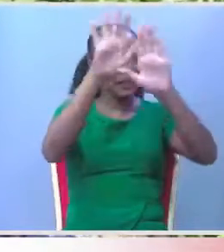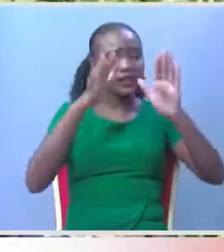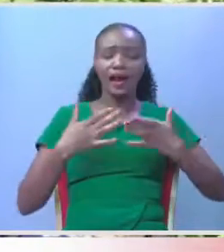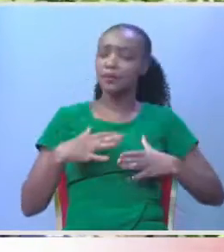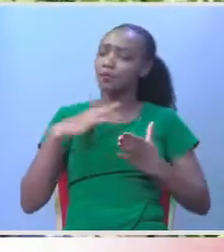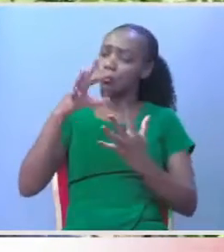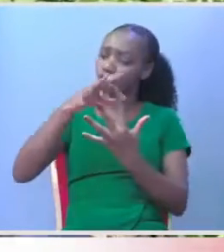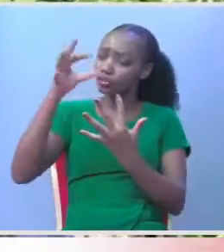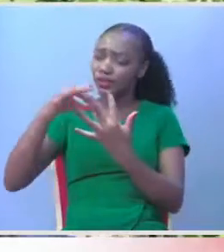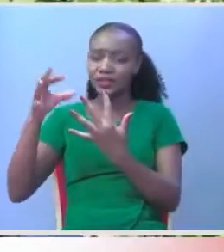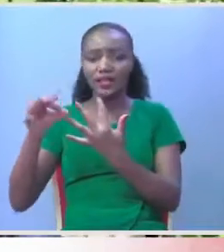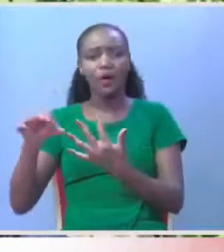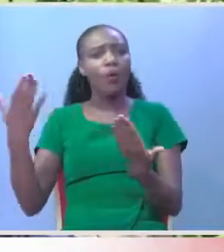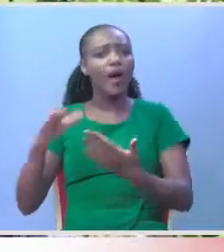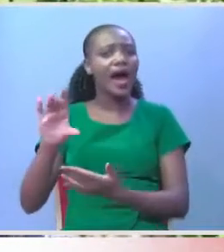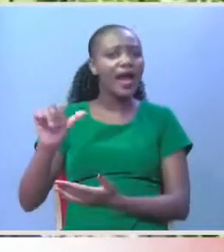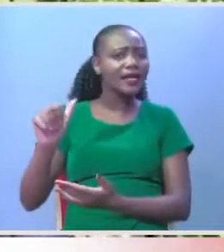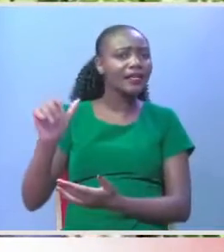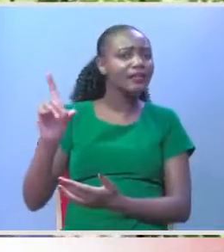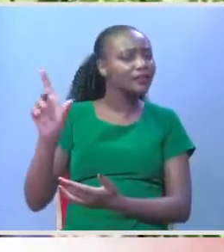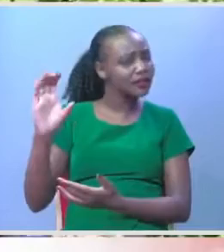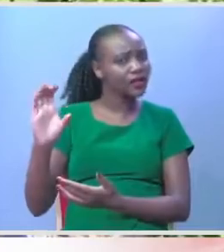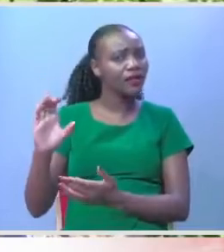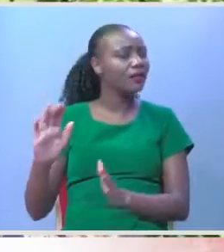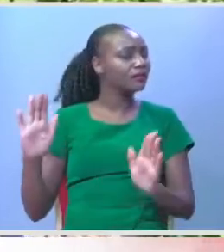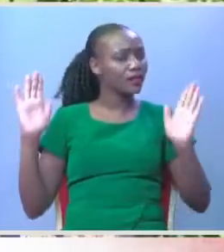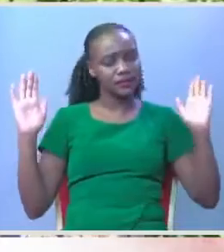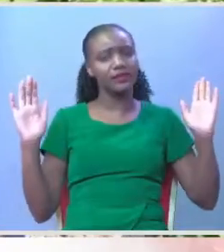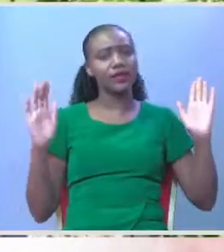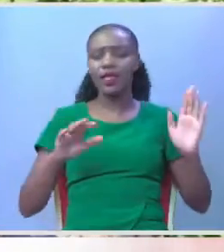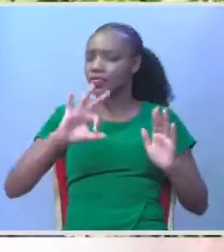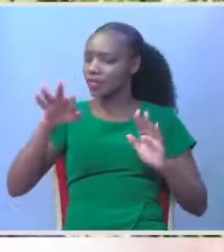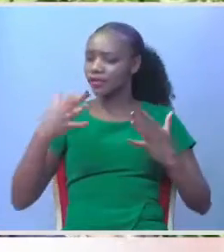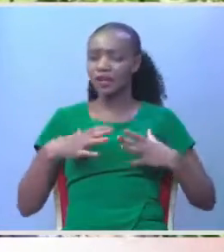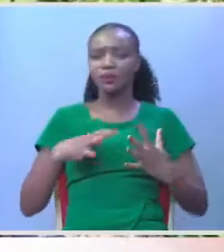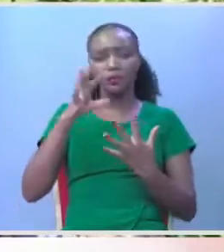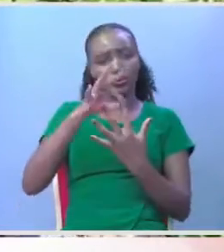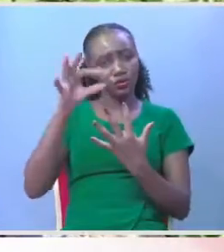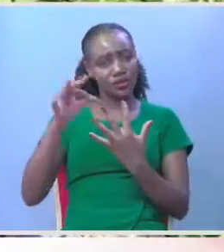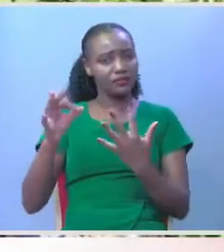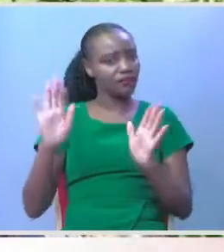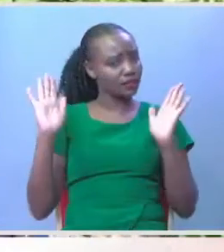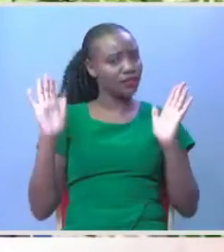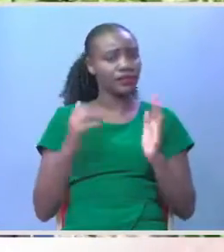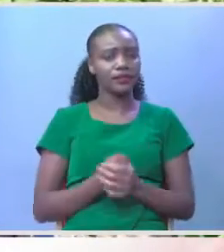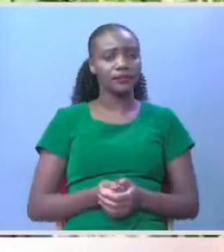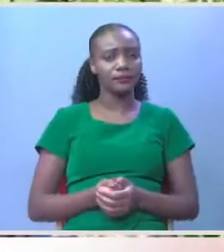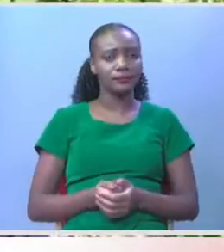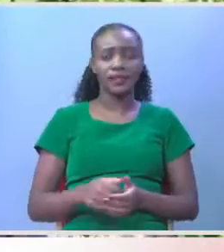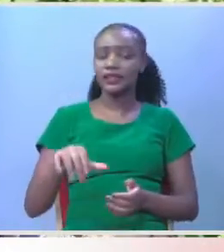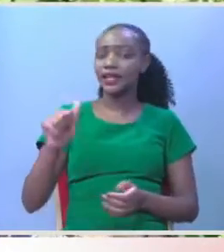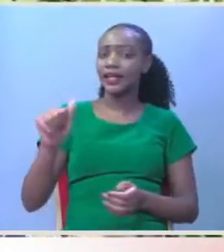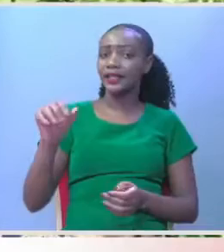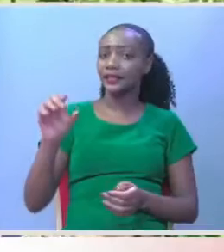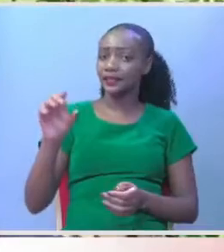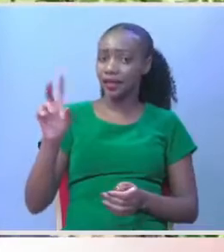presidential candidate. There's no other way. 3,000 delegates choose the presidential candidate at the NDC, hopefully